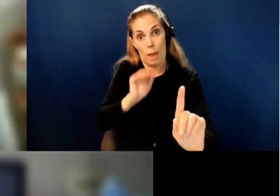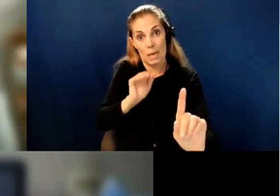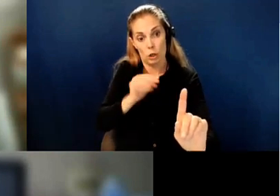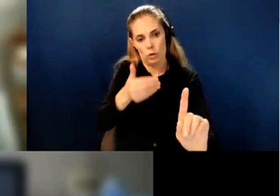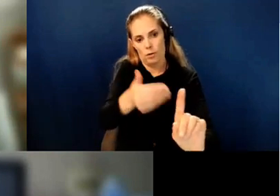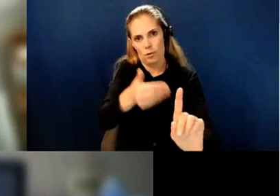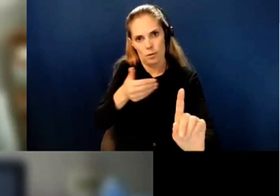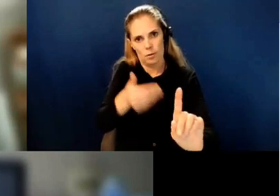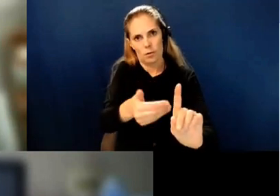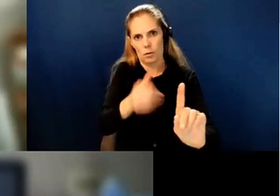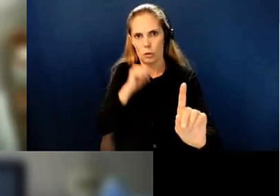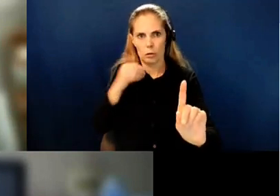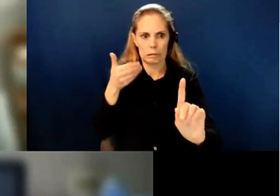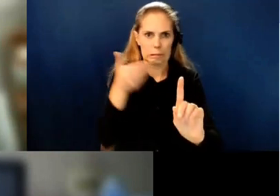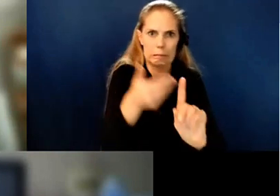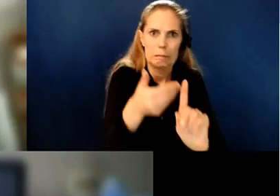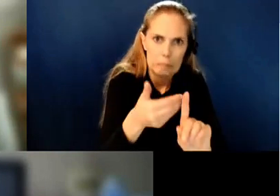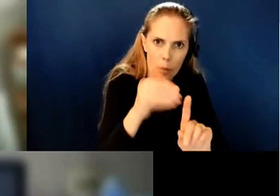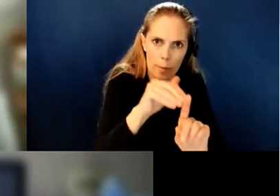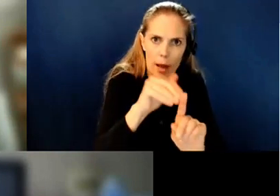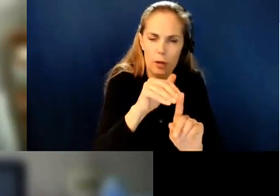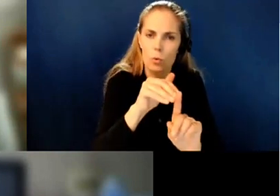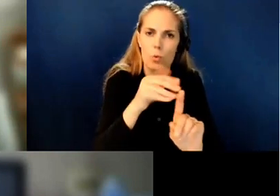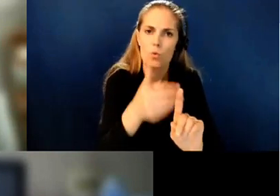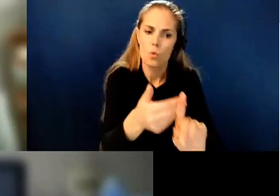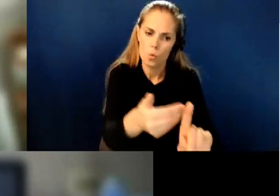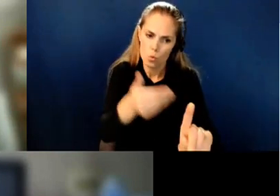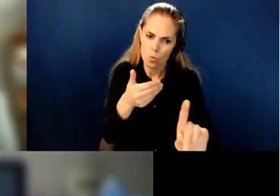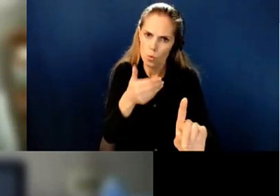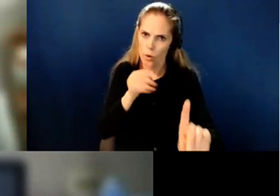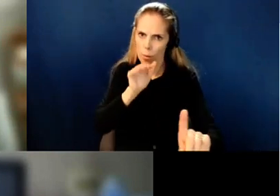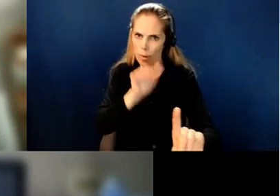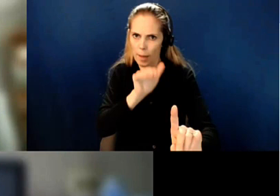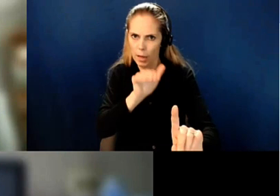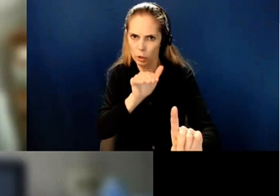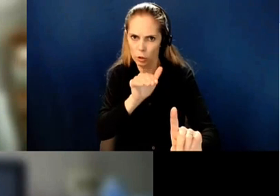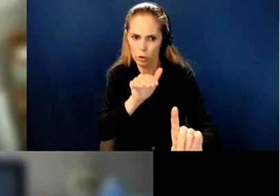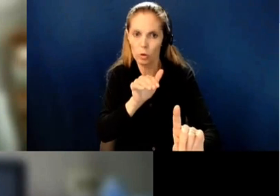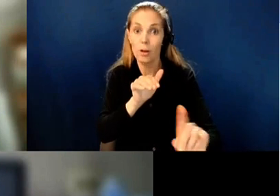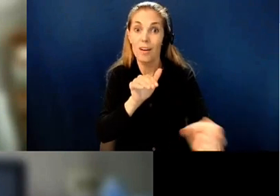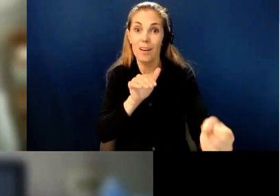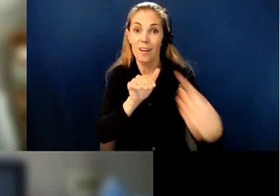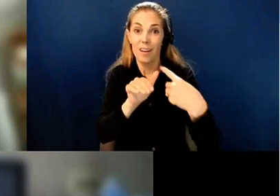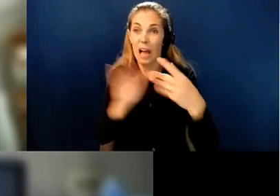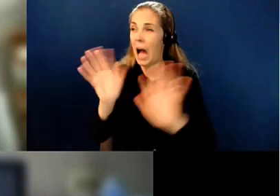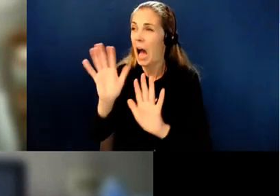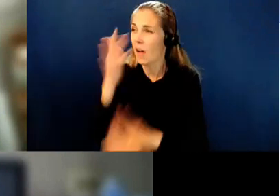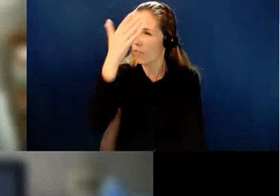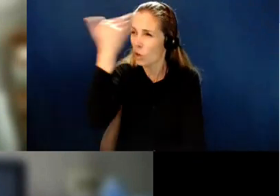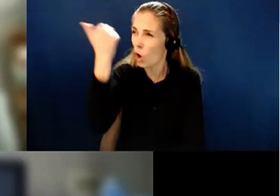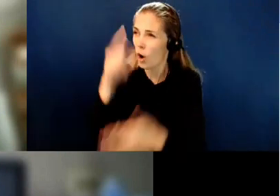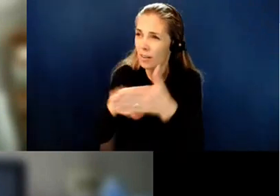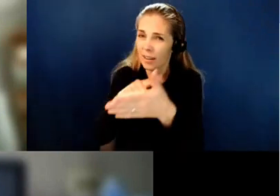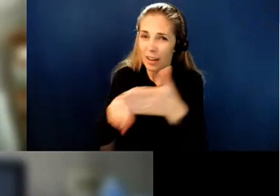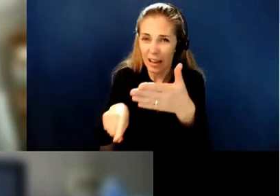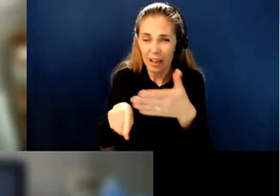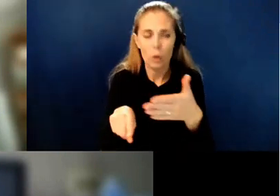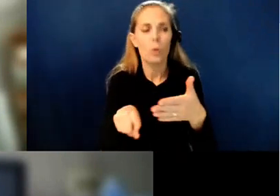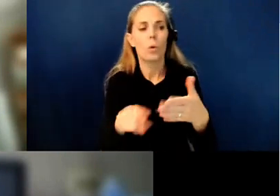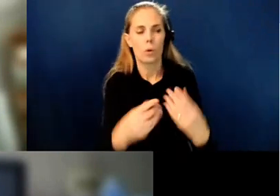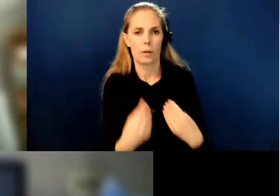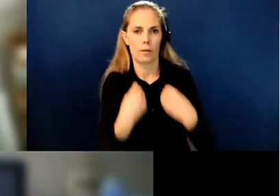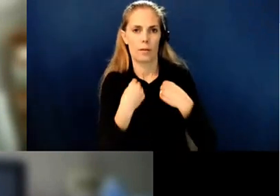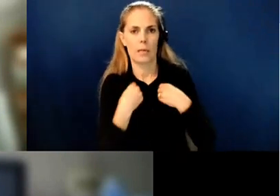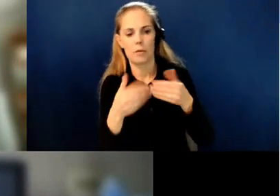time to basically, adjust things if the person requests a cancellation. And it's not too far in advance